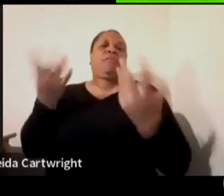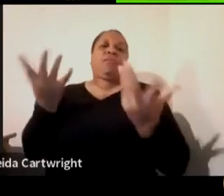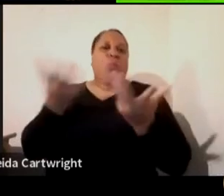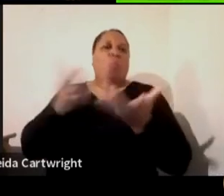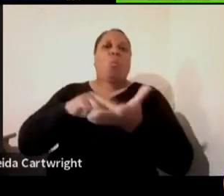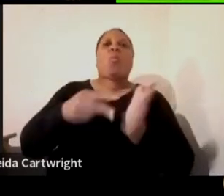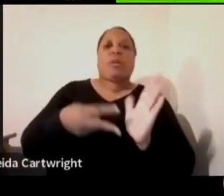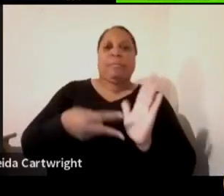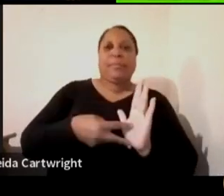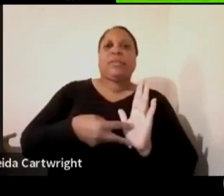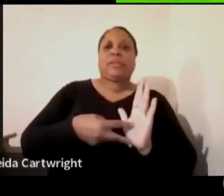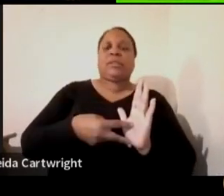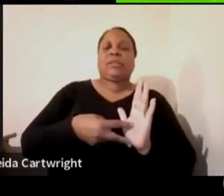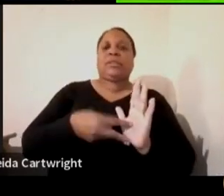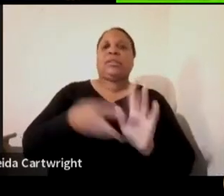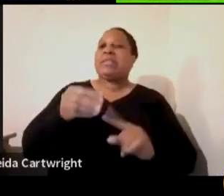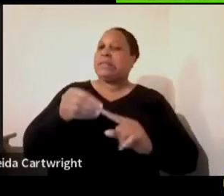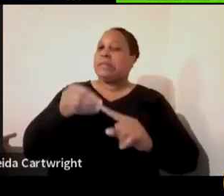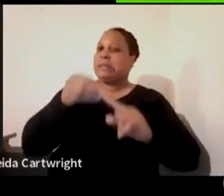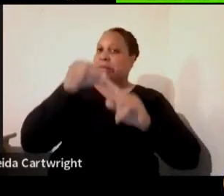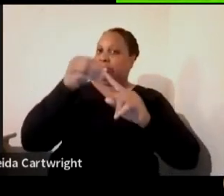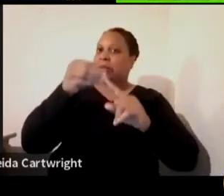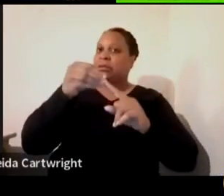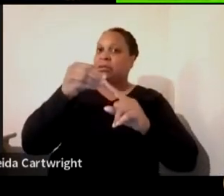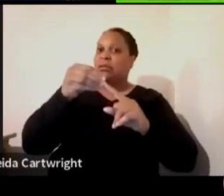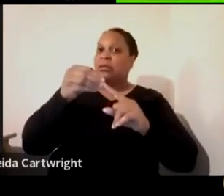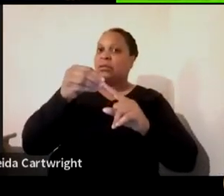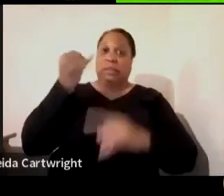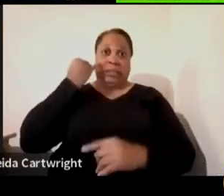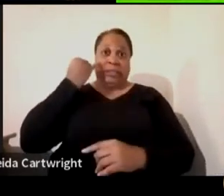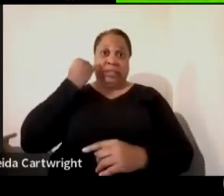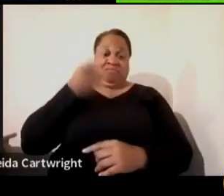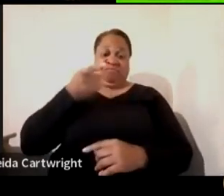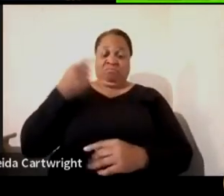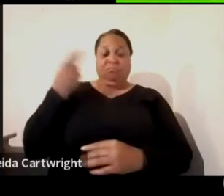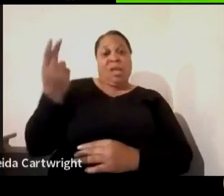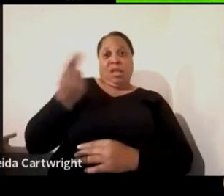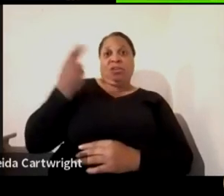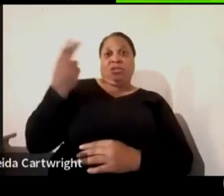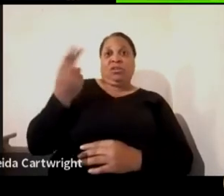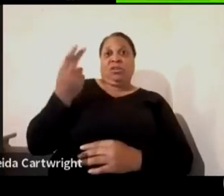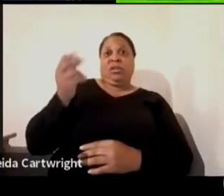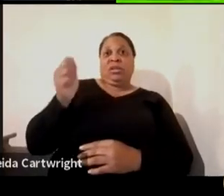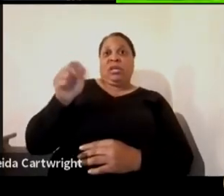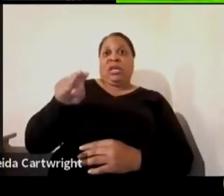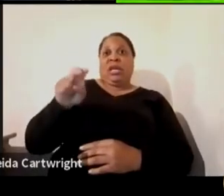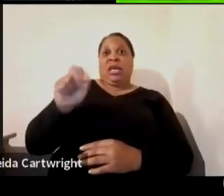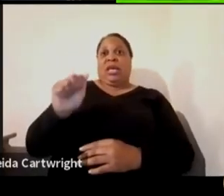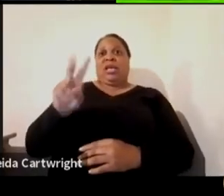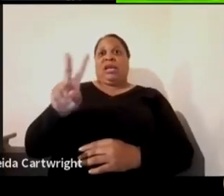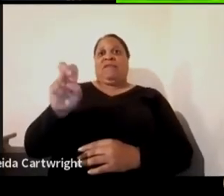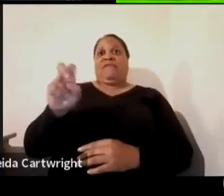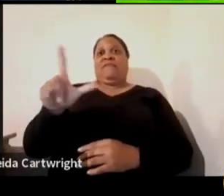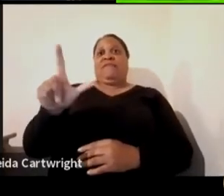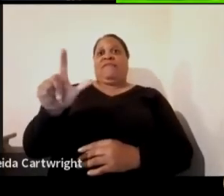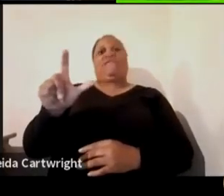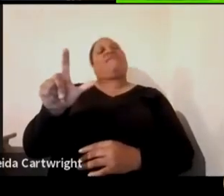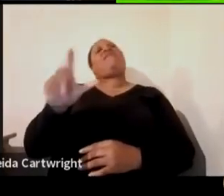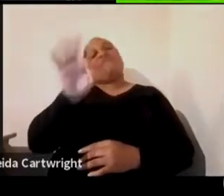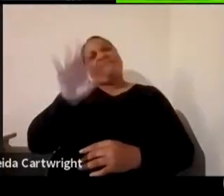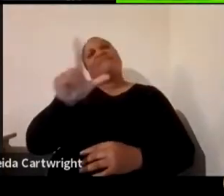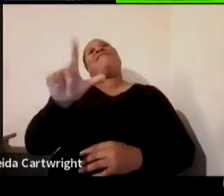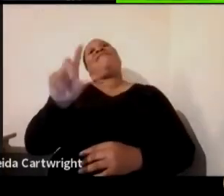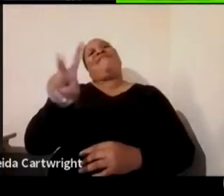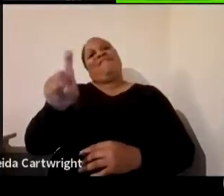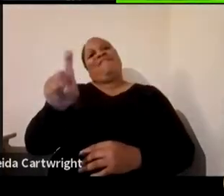that specifically, if someone has had a history of anaphylaxis or severe hypersensitivity to any of